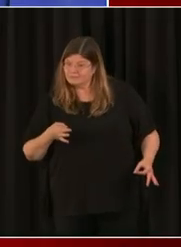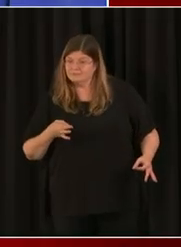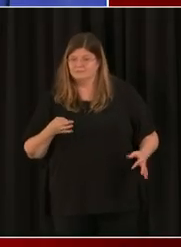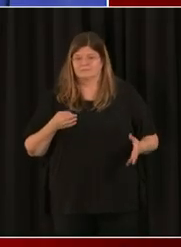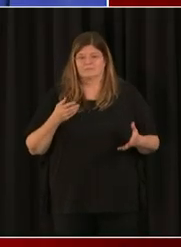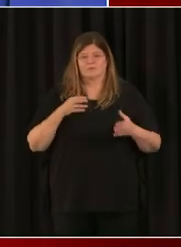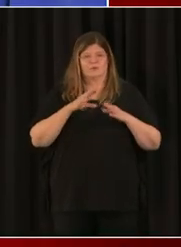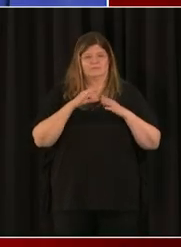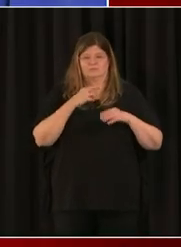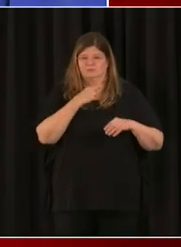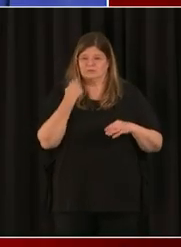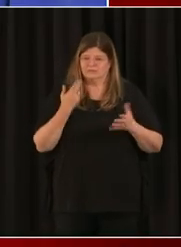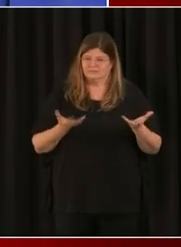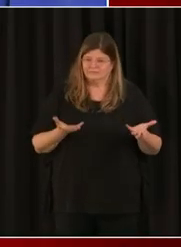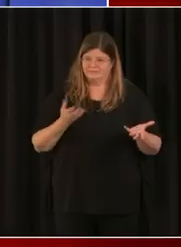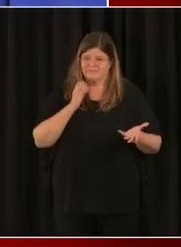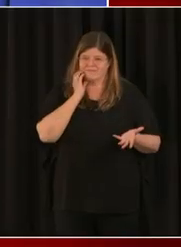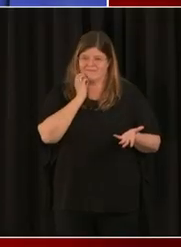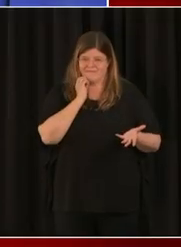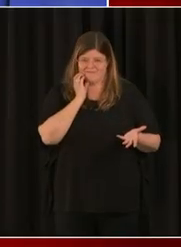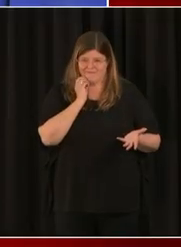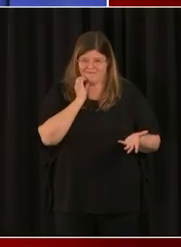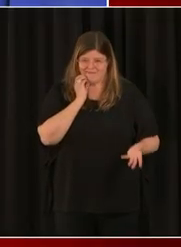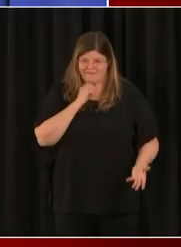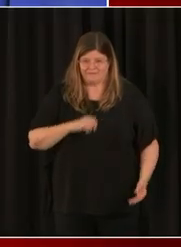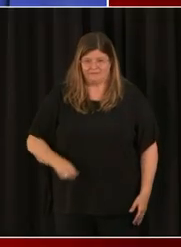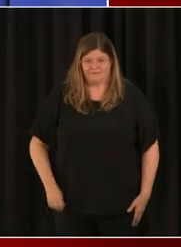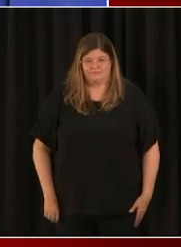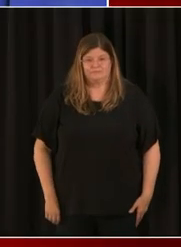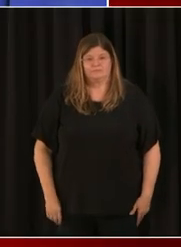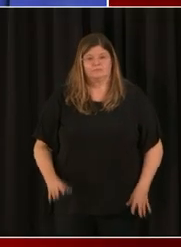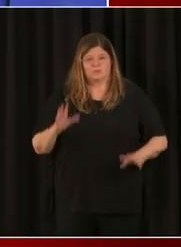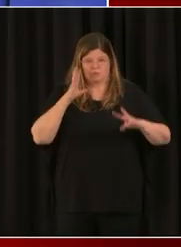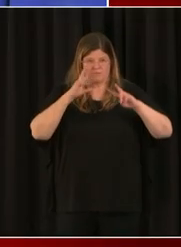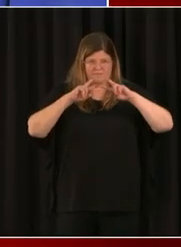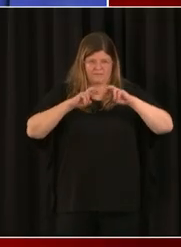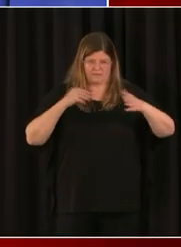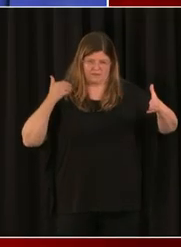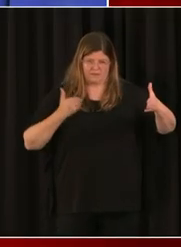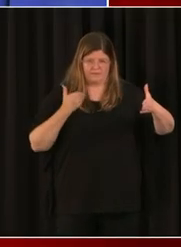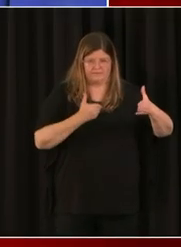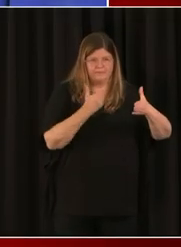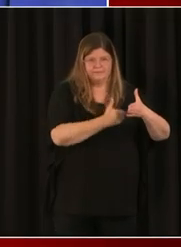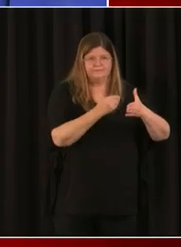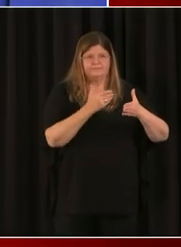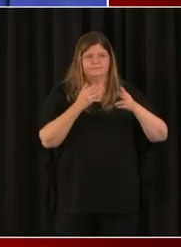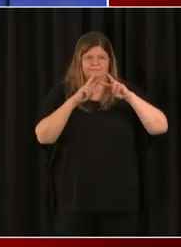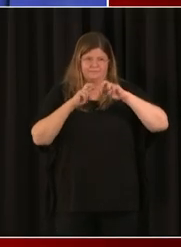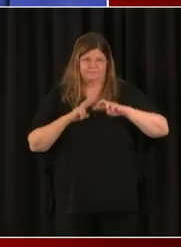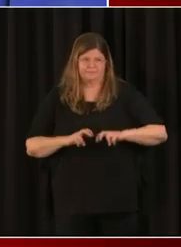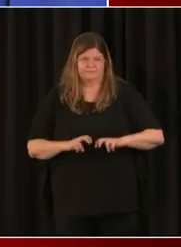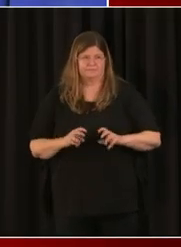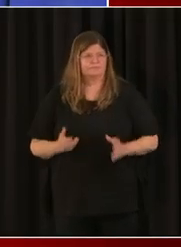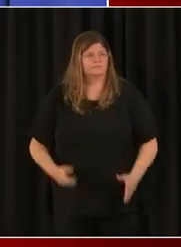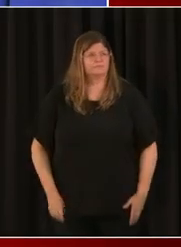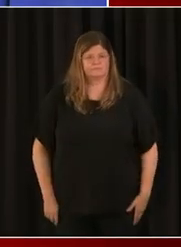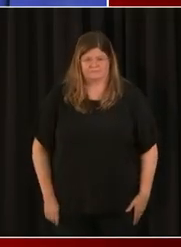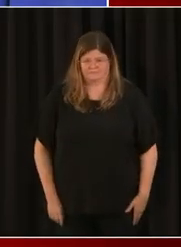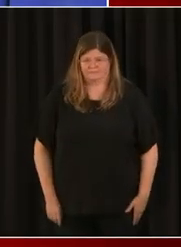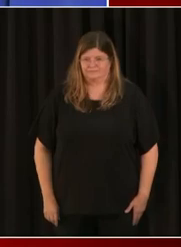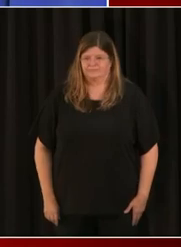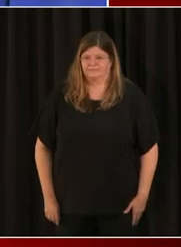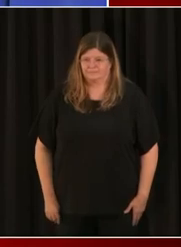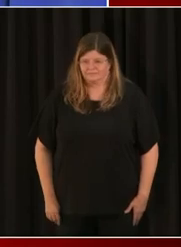don't want to risk it? It's part of our operational plan, and we'll assess it as we move forward, Sam.